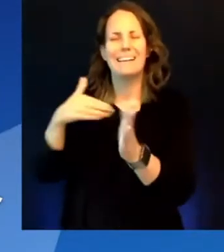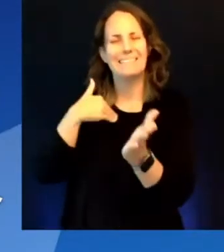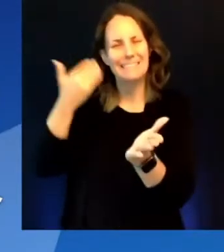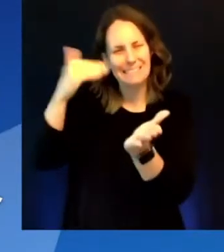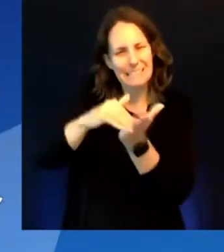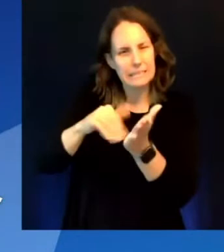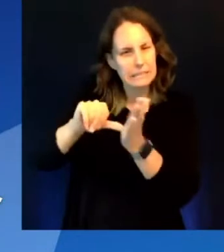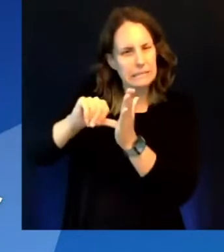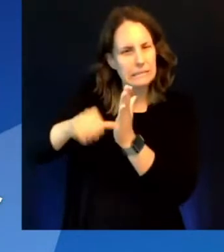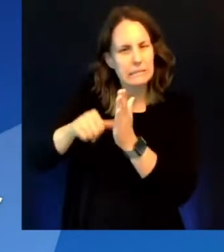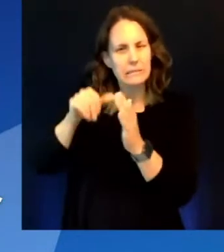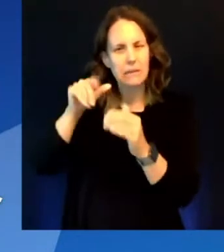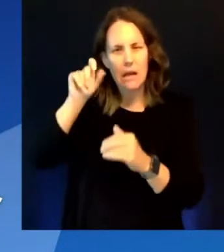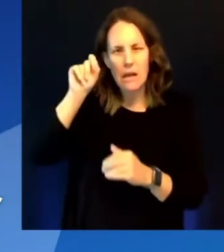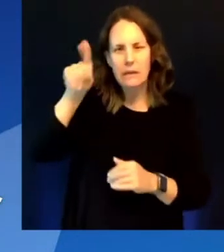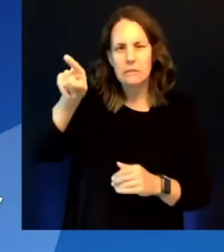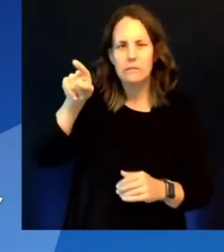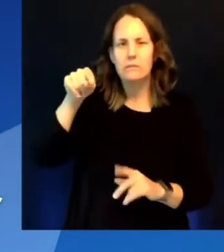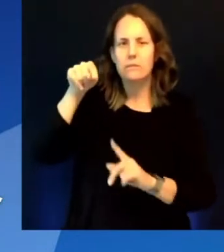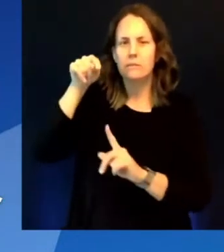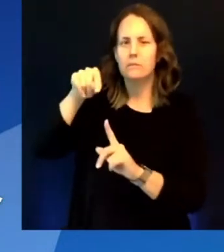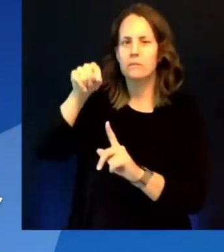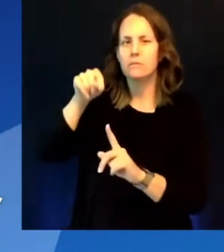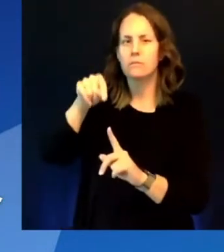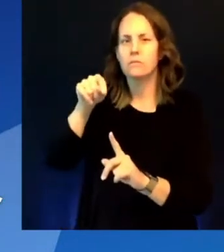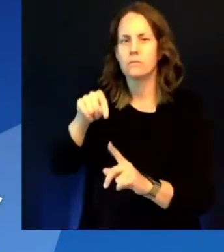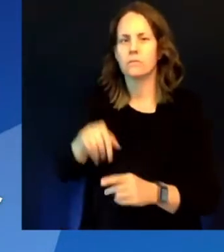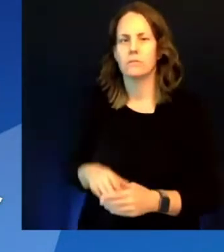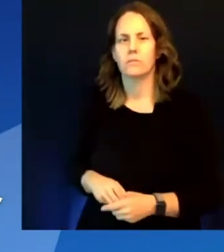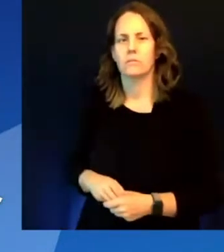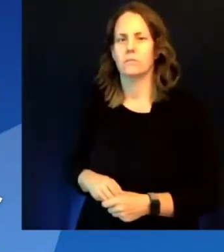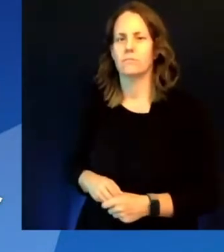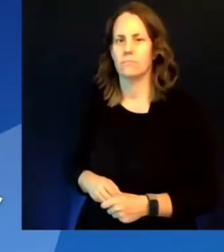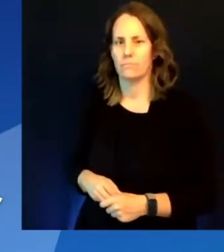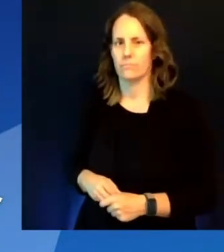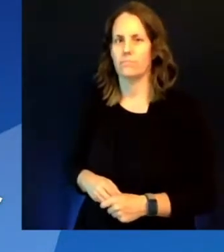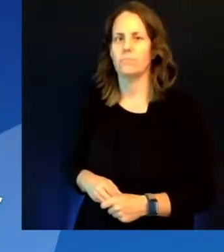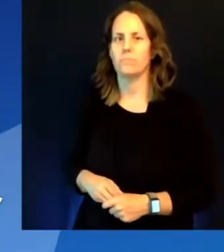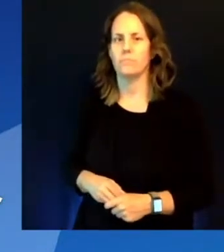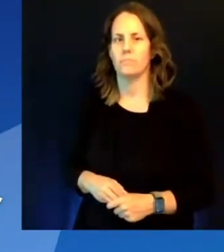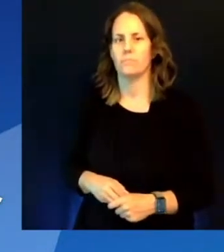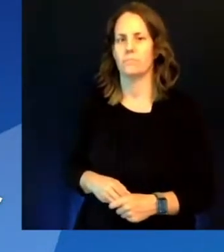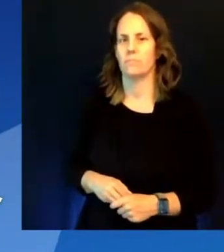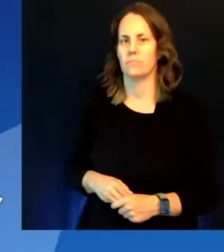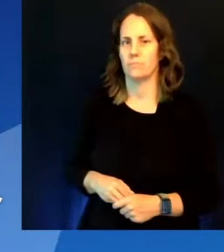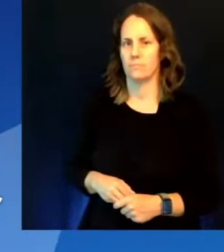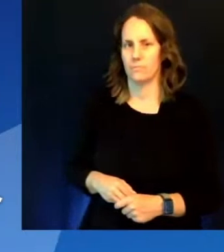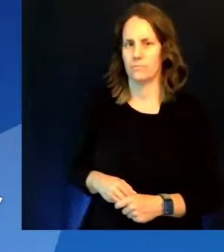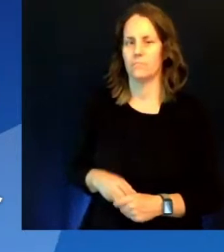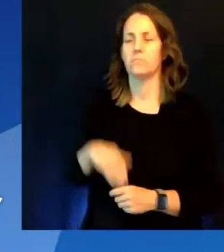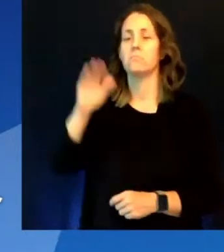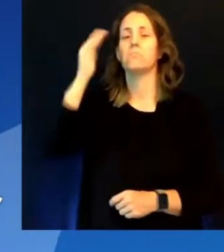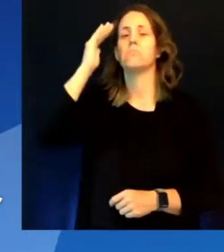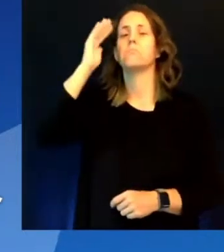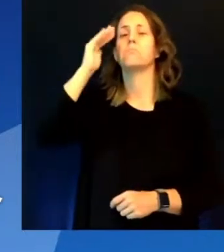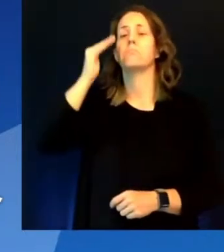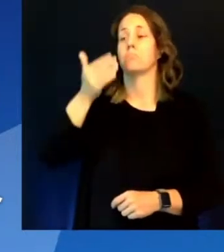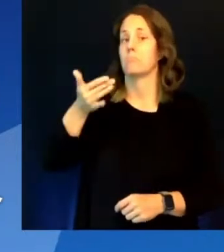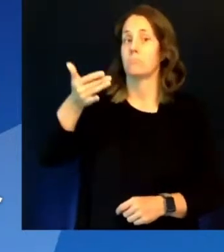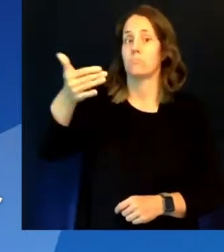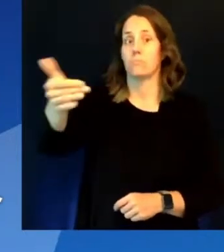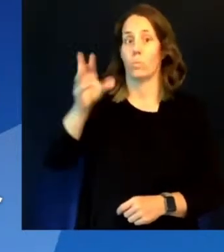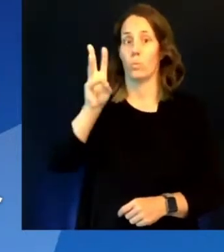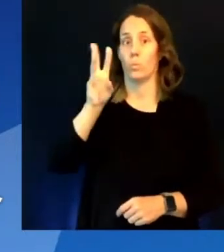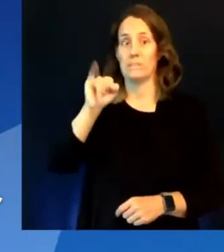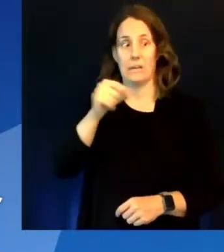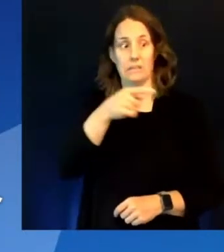sites for booster shots in a few months as those details you kind of become more available? And at the same time, how will you juggle that, the